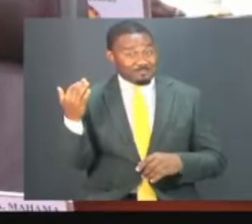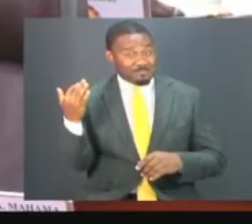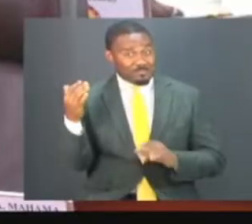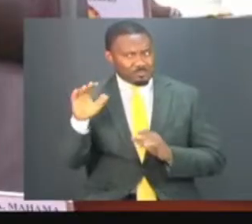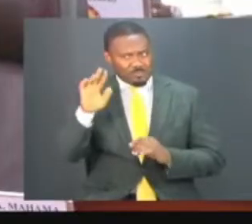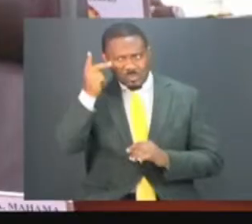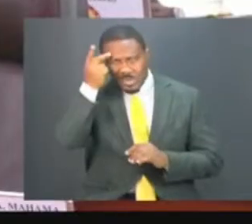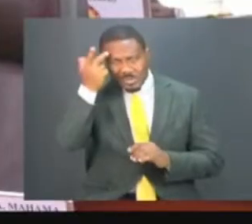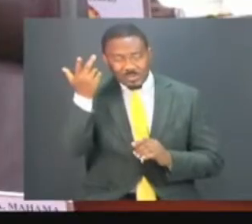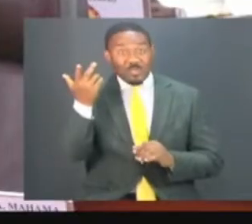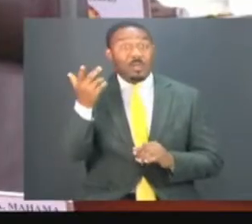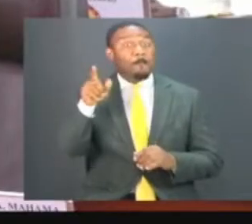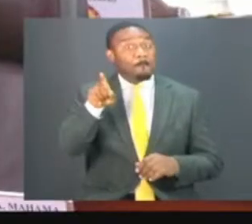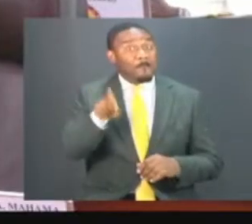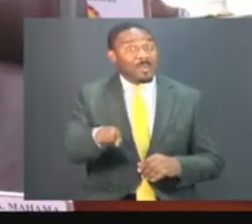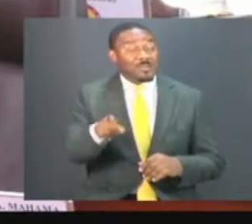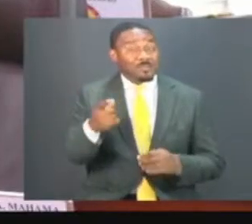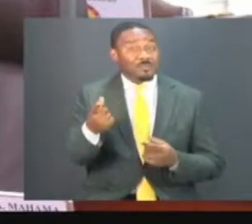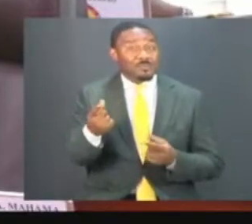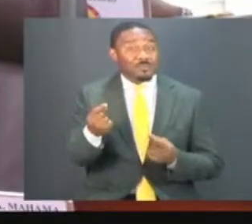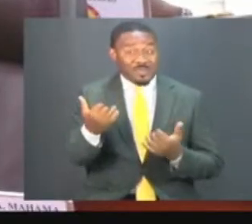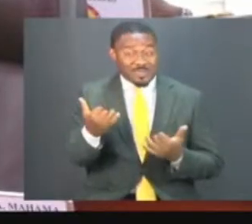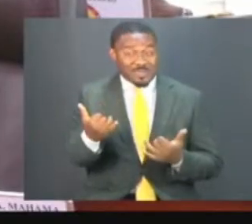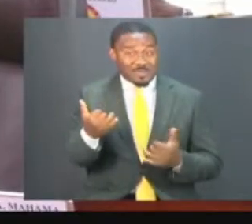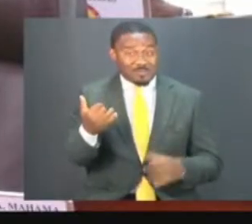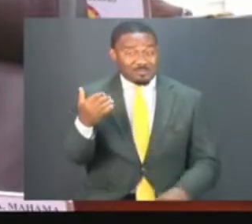and then we'll.